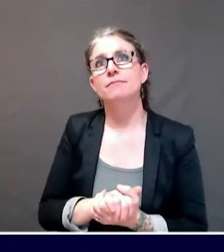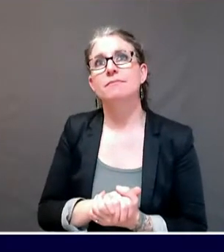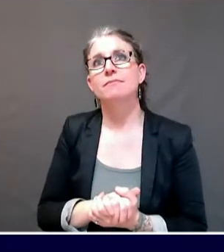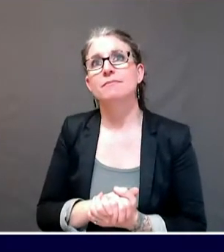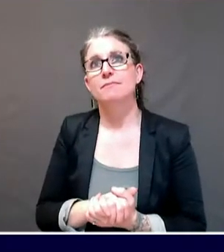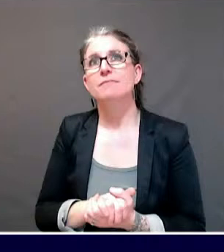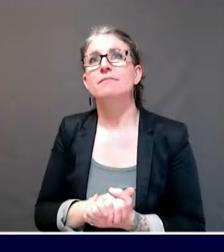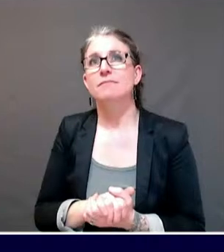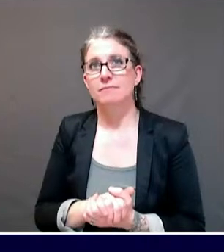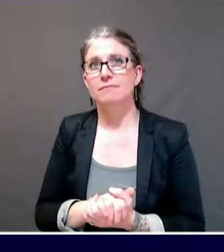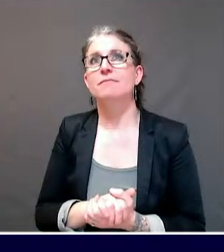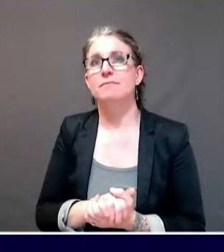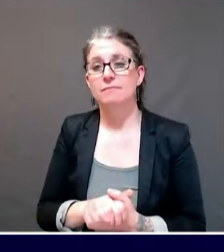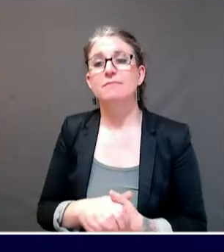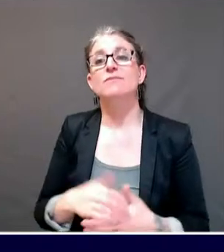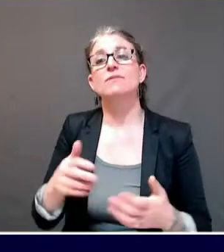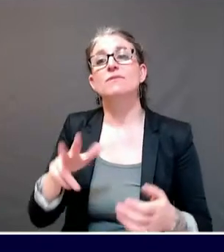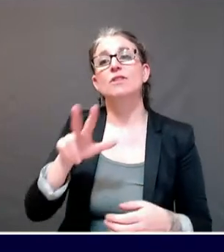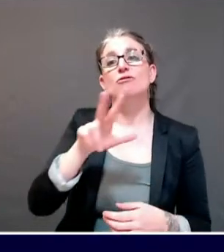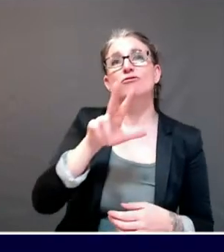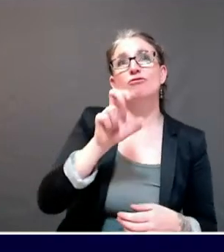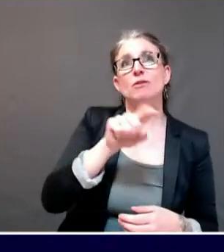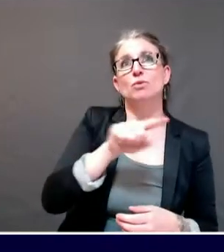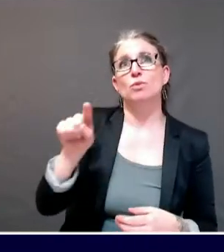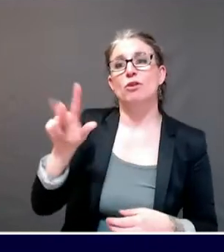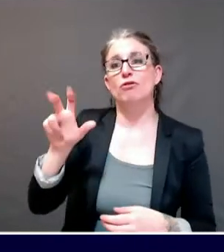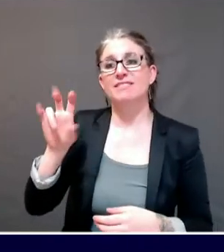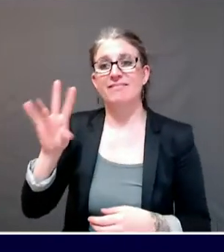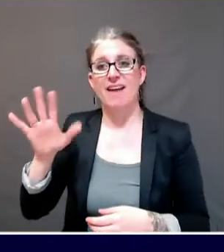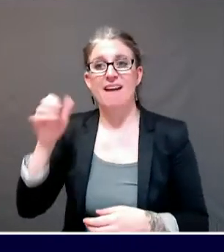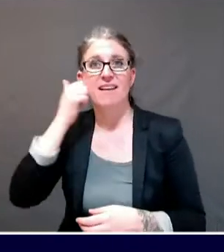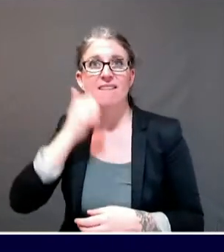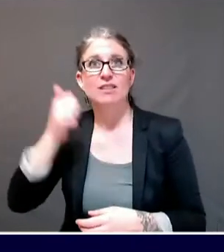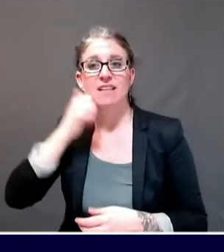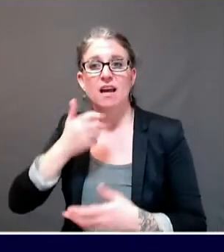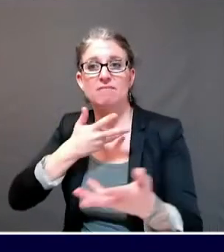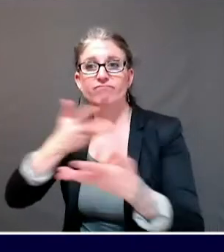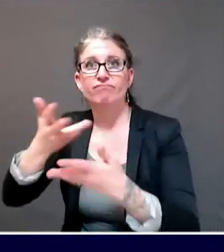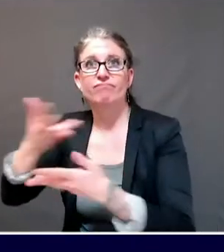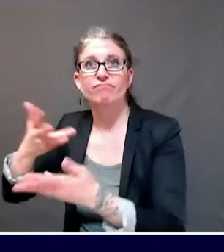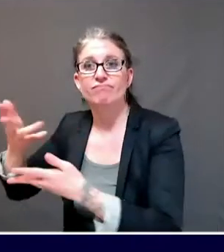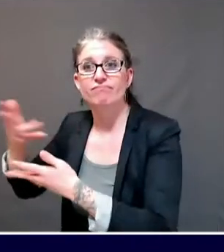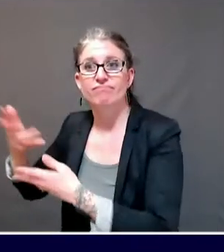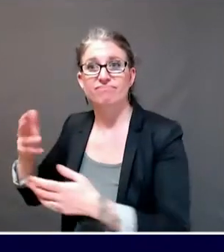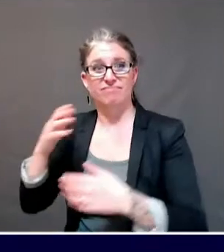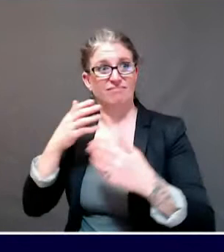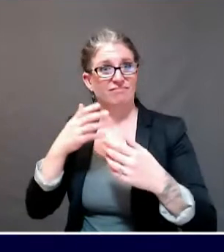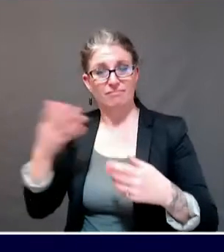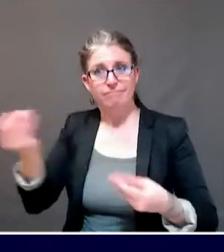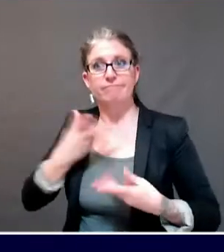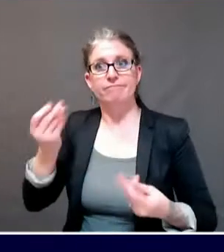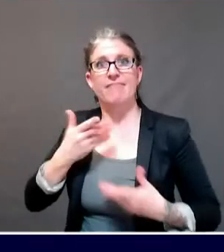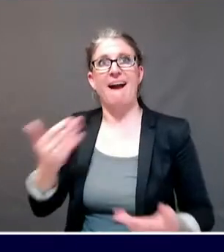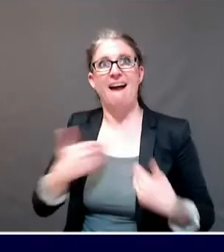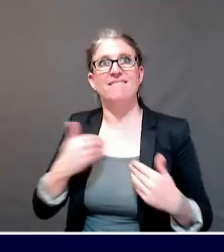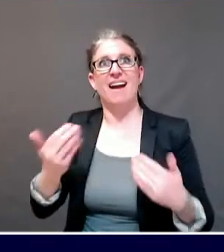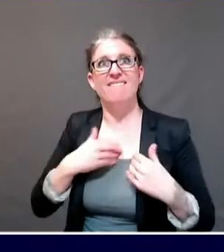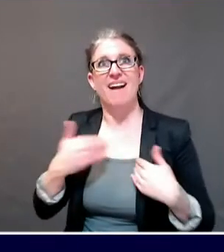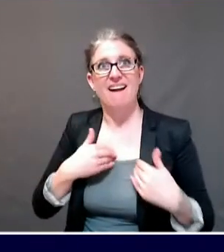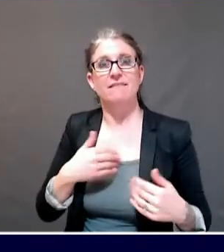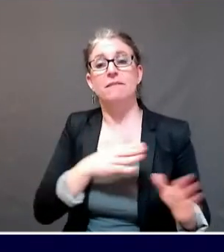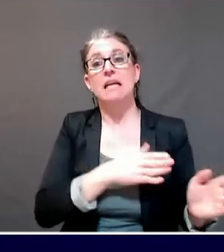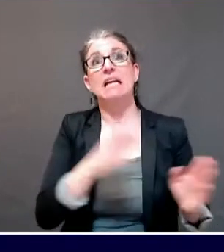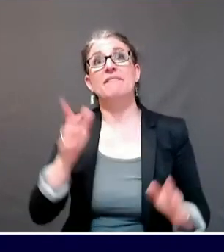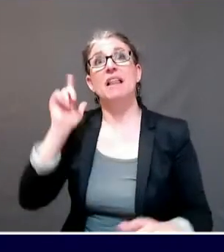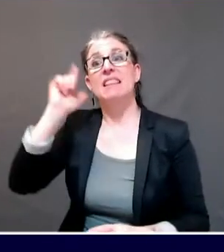3,000 to 5,000 cases per day. Seems crazy, but hey, with these new variants, who knows? Where do we